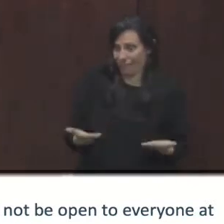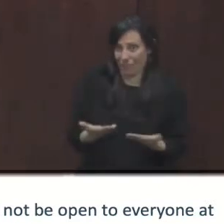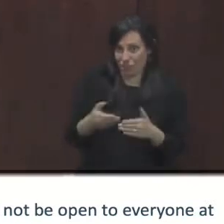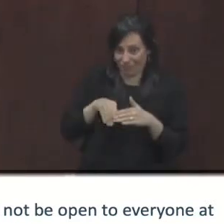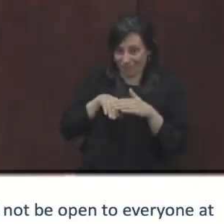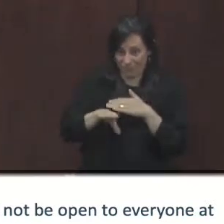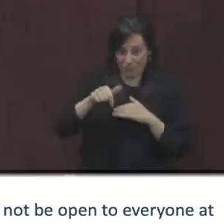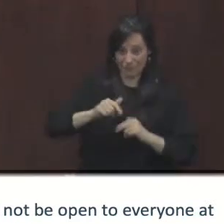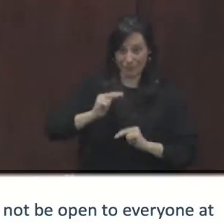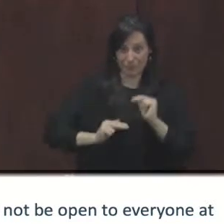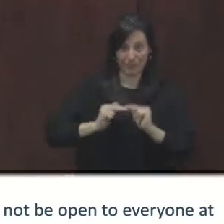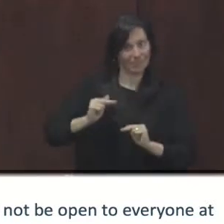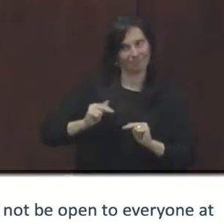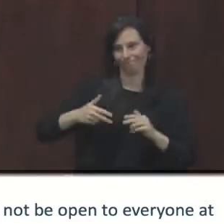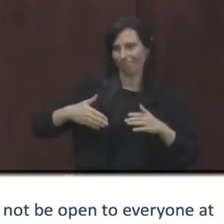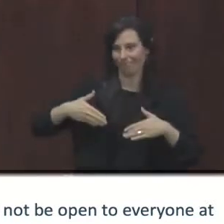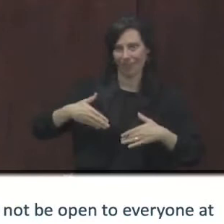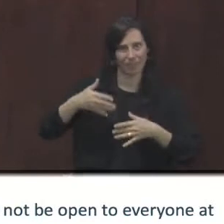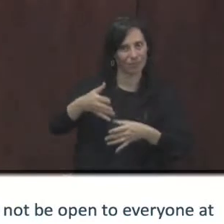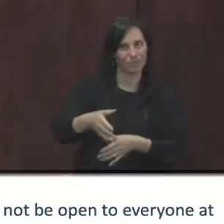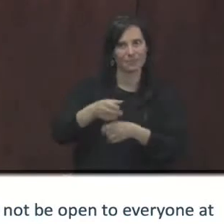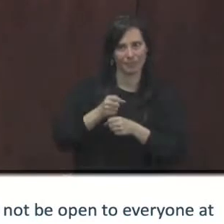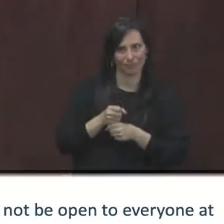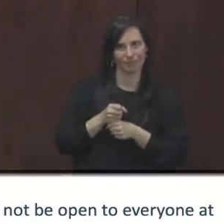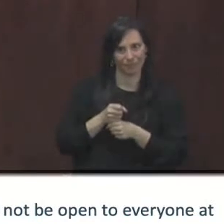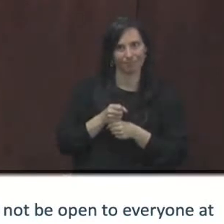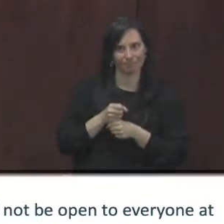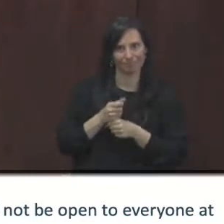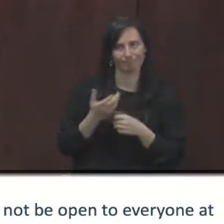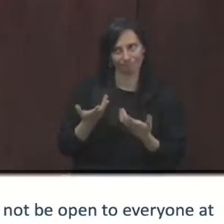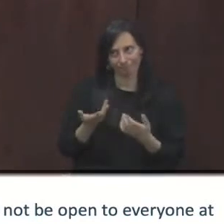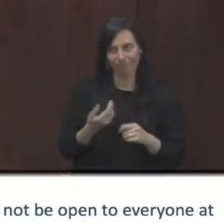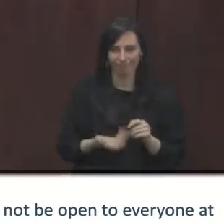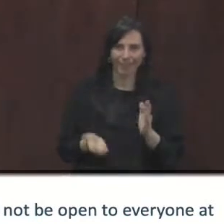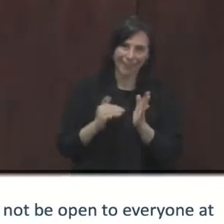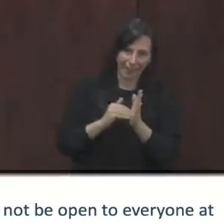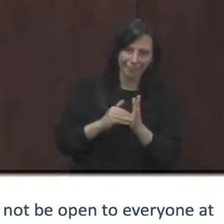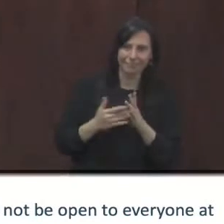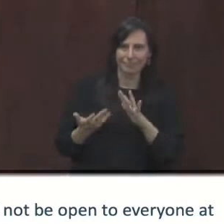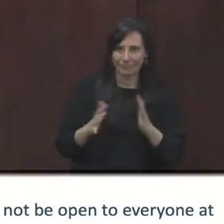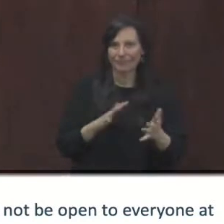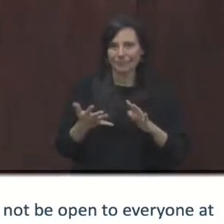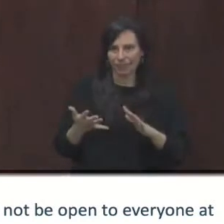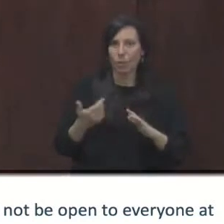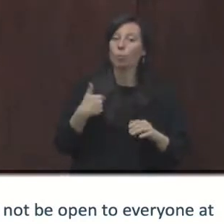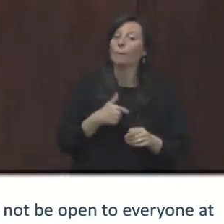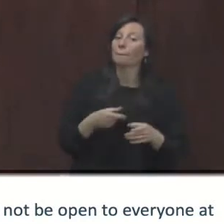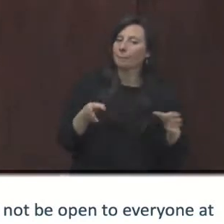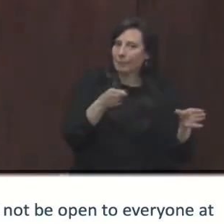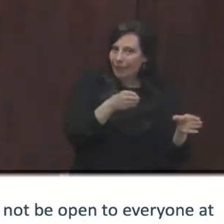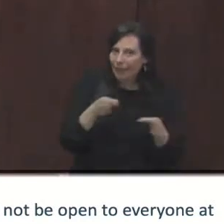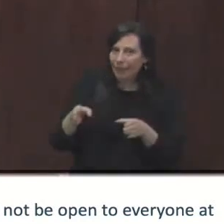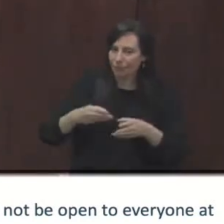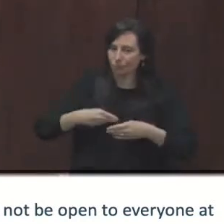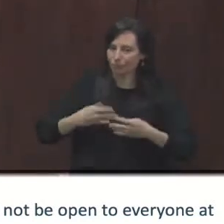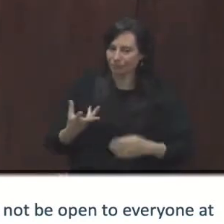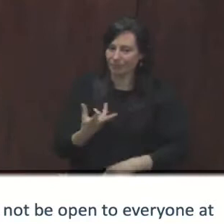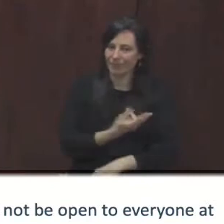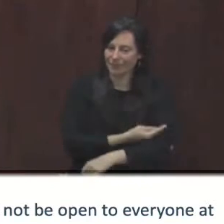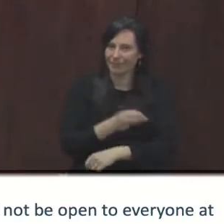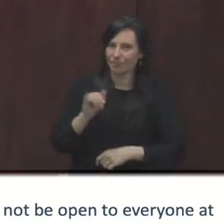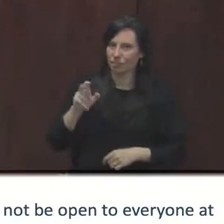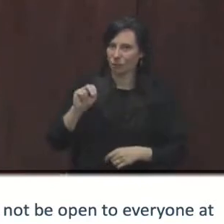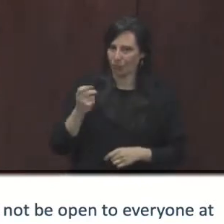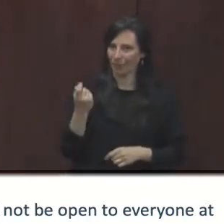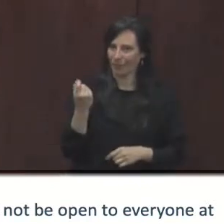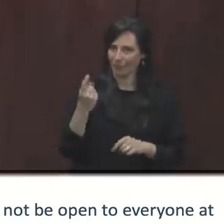yet. So, which is, again, planning to vaccinate on January 11th, but